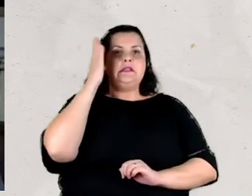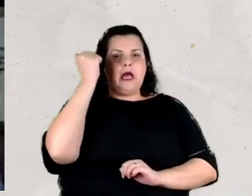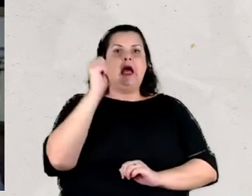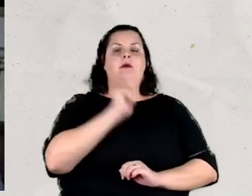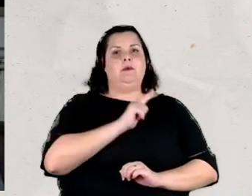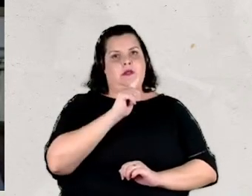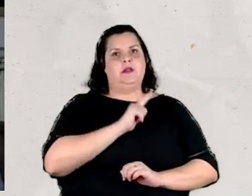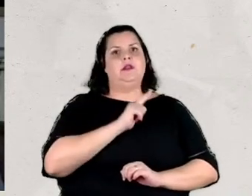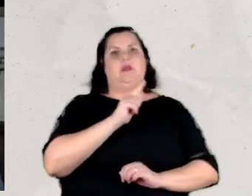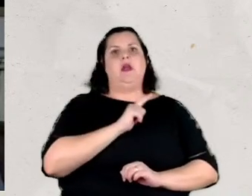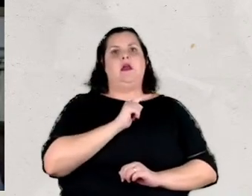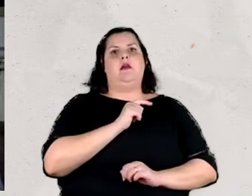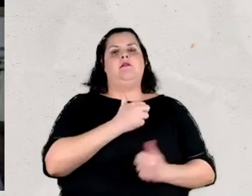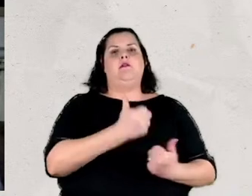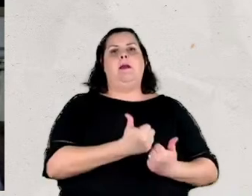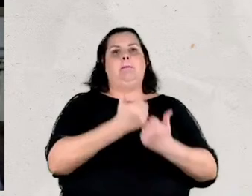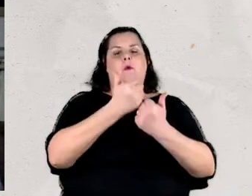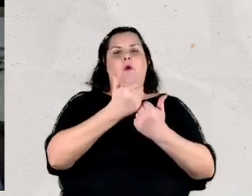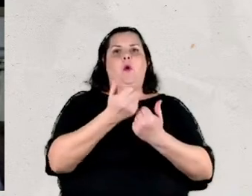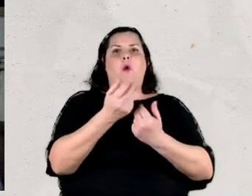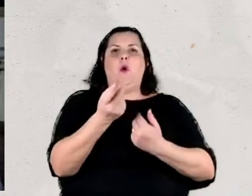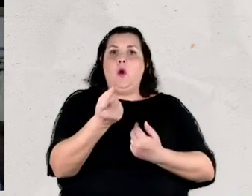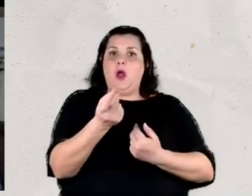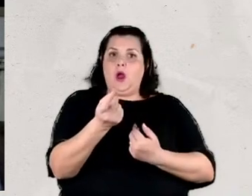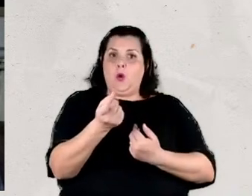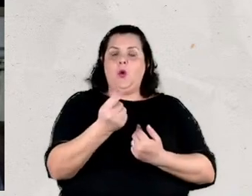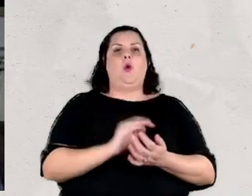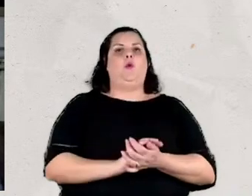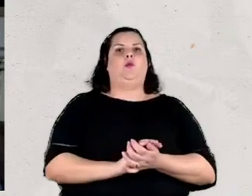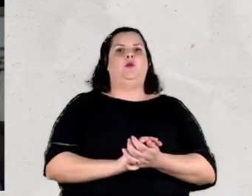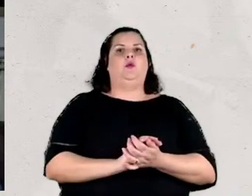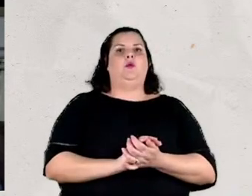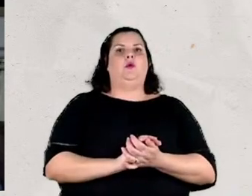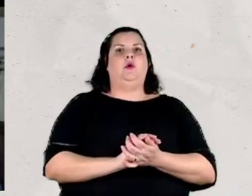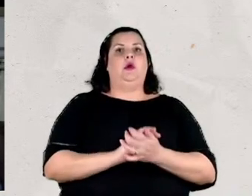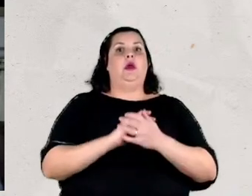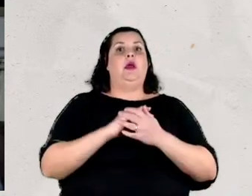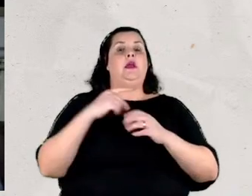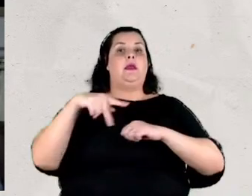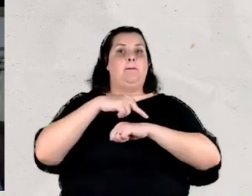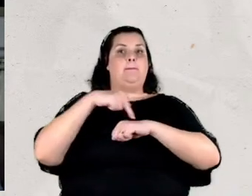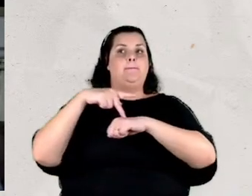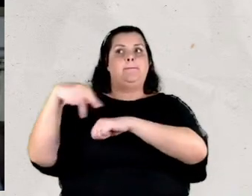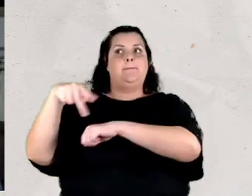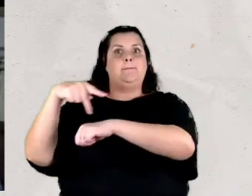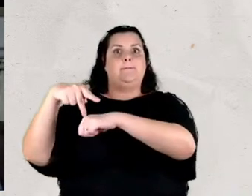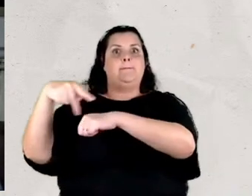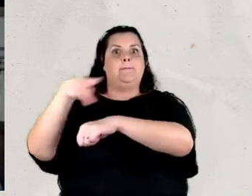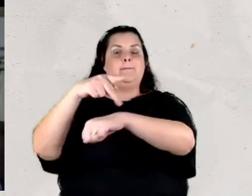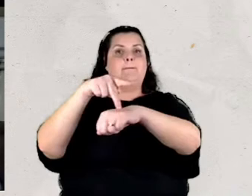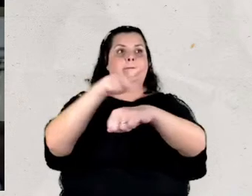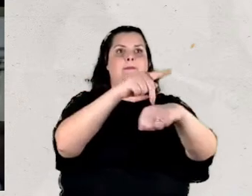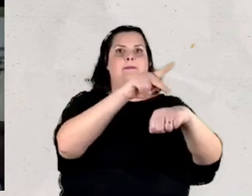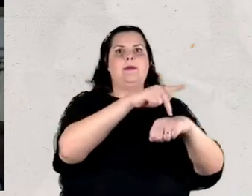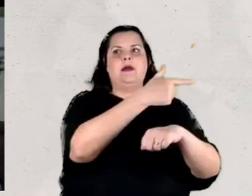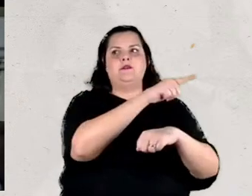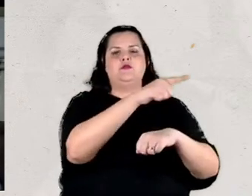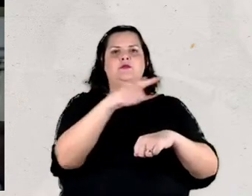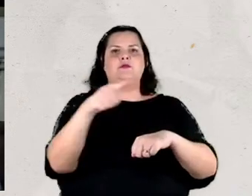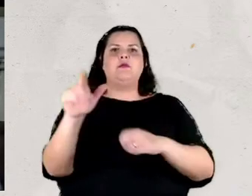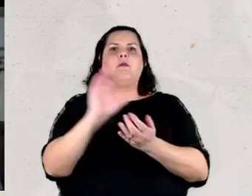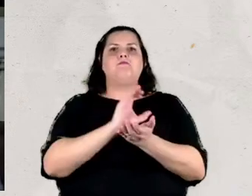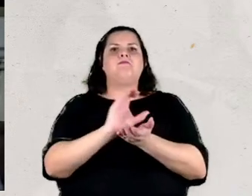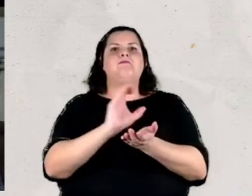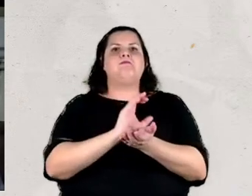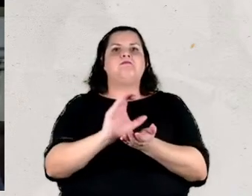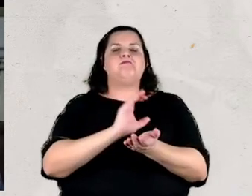of dollars into the Palestinian Authority. And where did it go? it certainly didn't go to better people's lives.